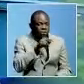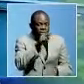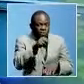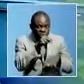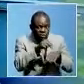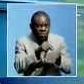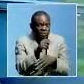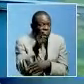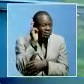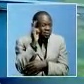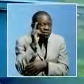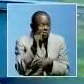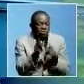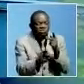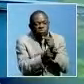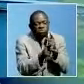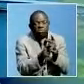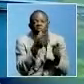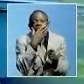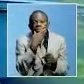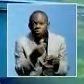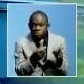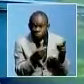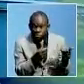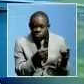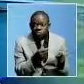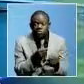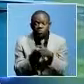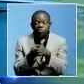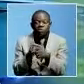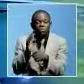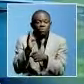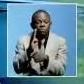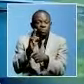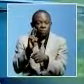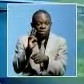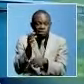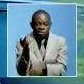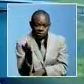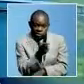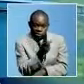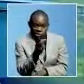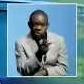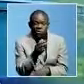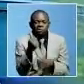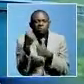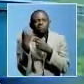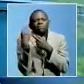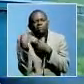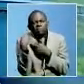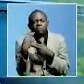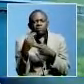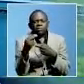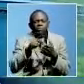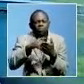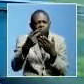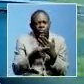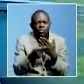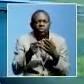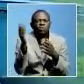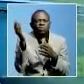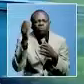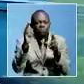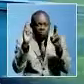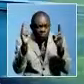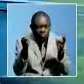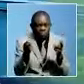Commission and the Barotse Royal Establishment, BRE, had until now spearheaded a campaign dubbed From Barotse to